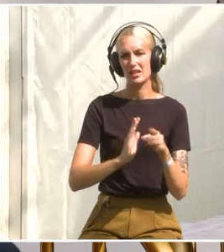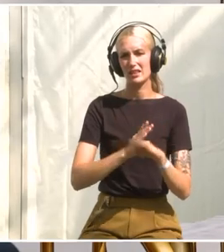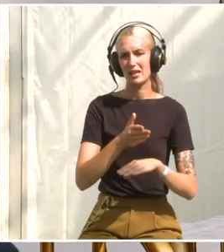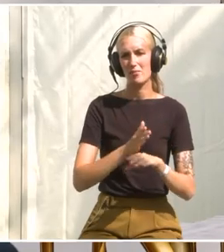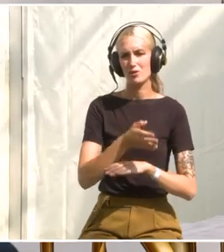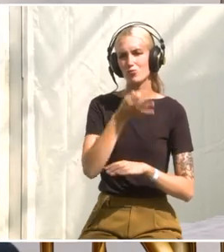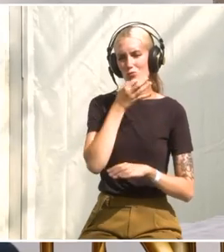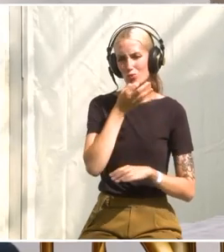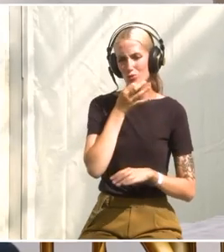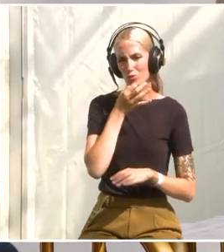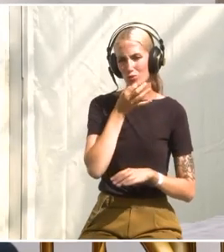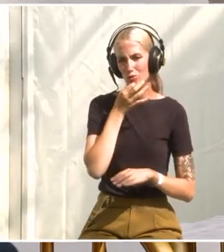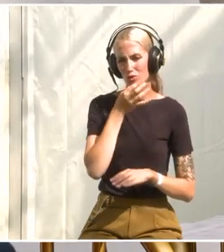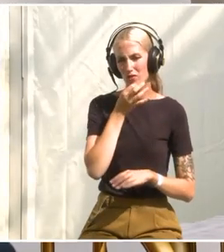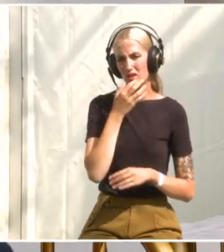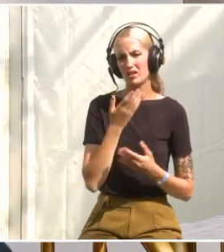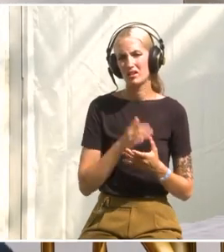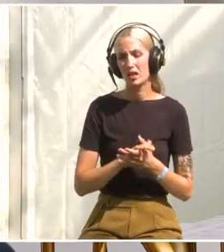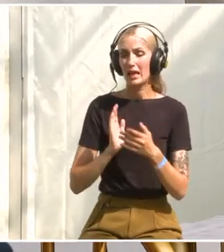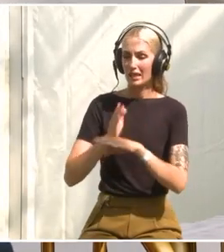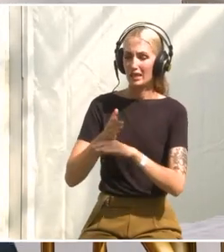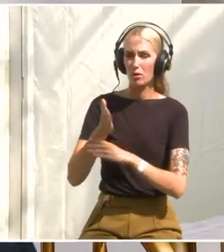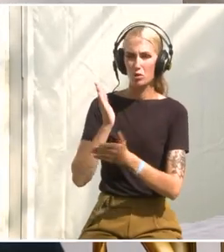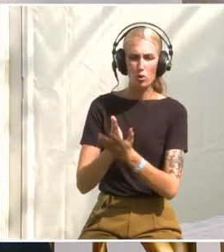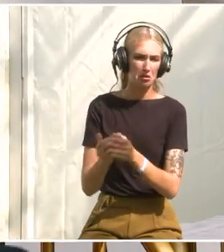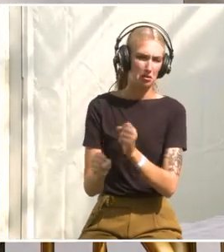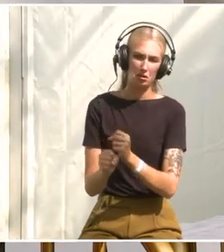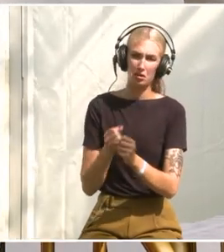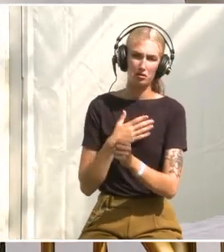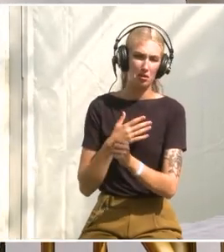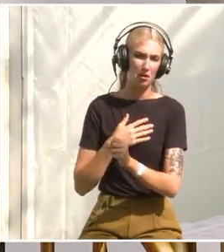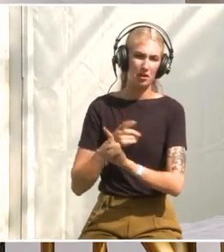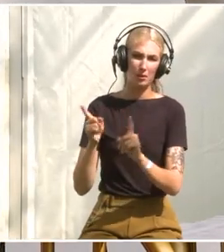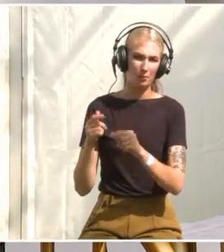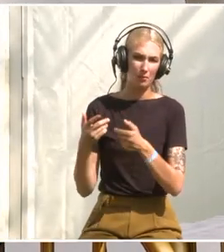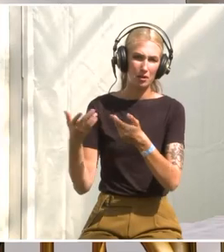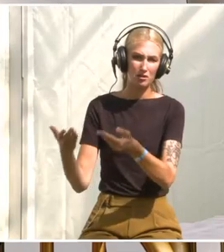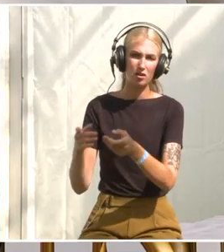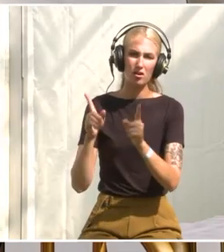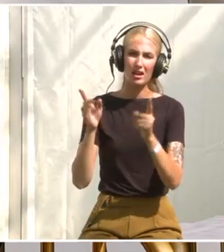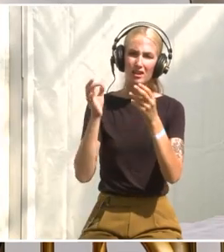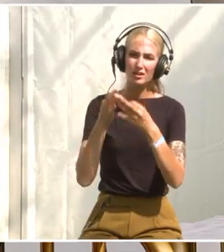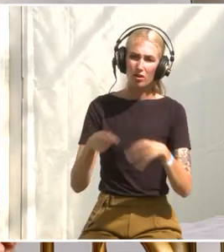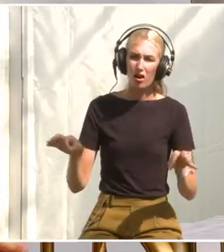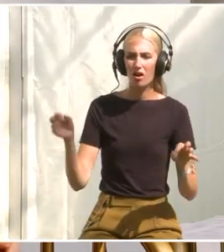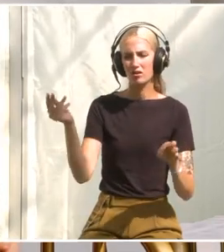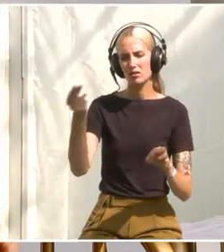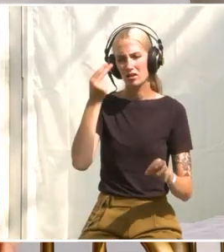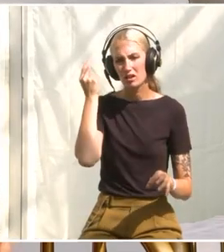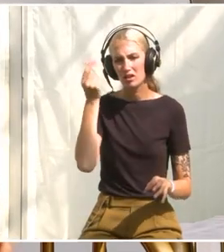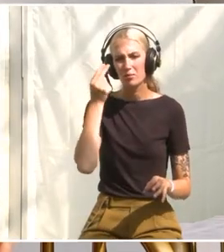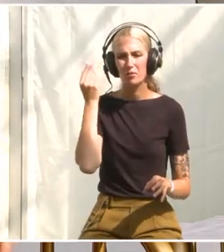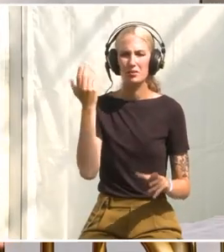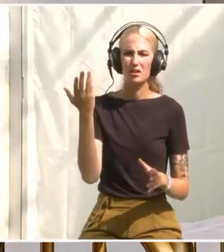The access, you know, you can do it whatever you want, but it is a really a big issue on democracy, on learning